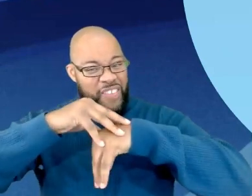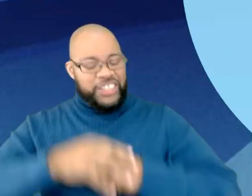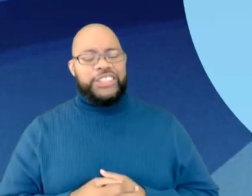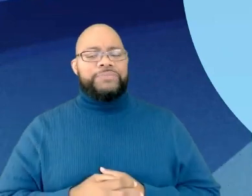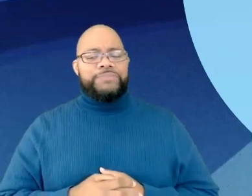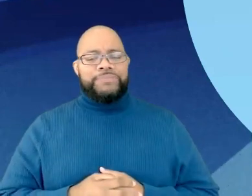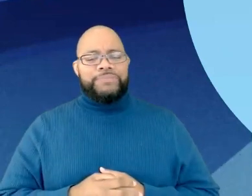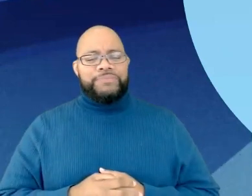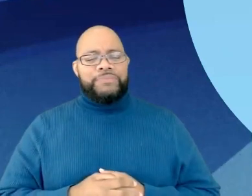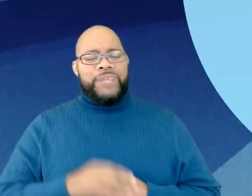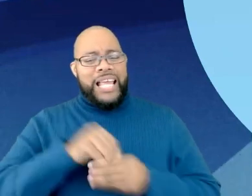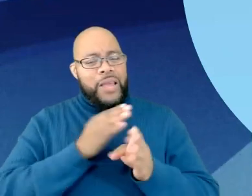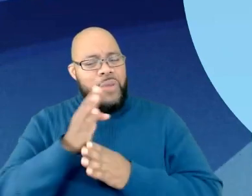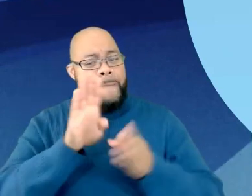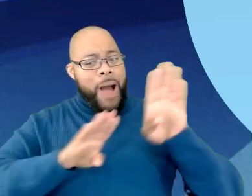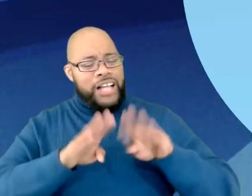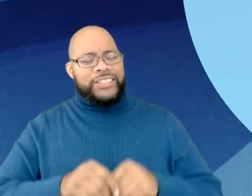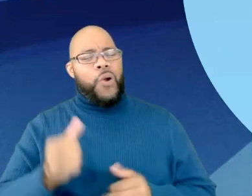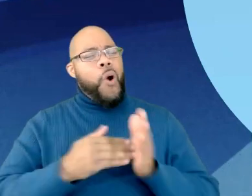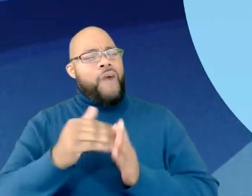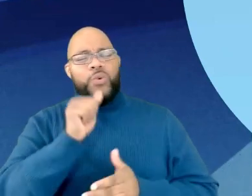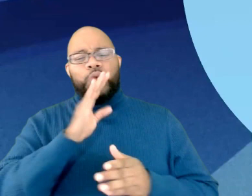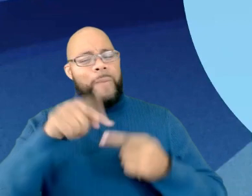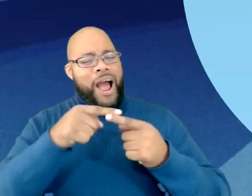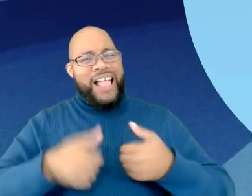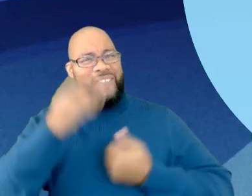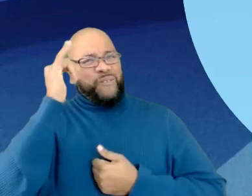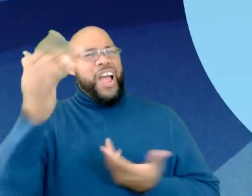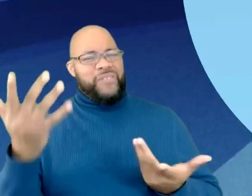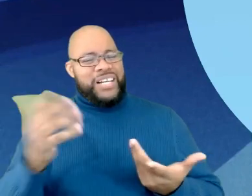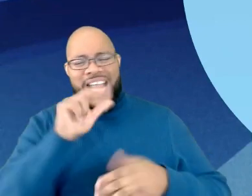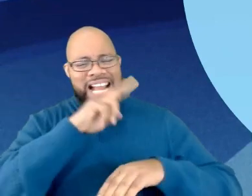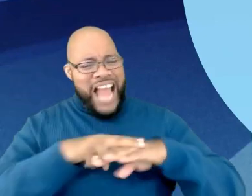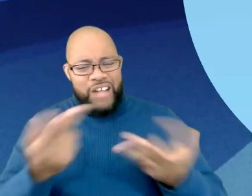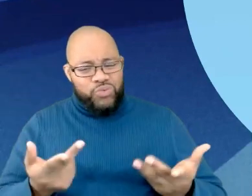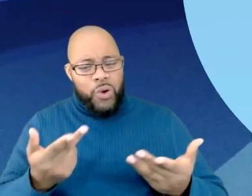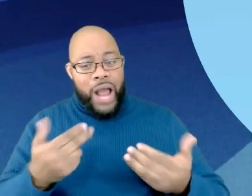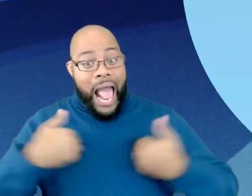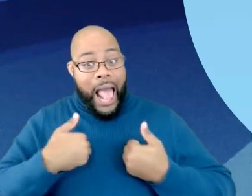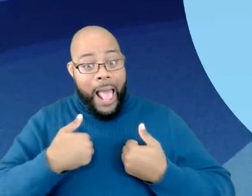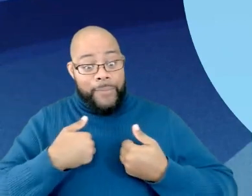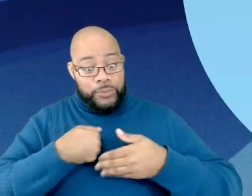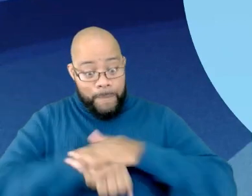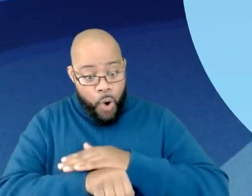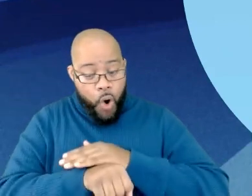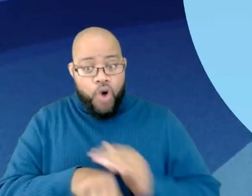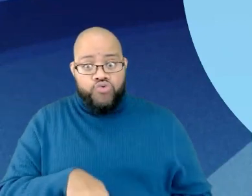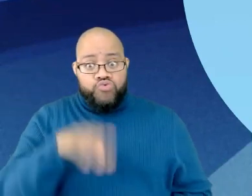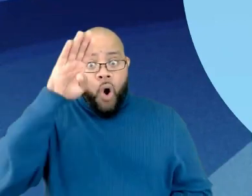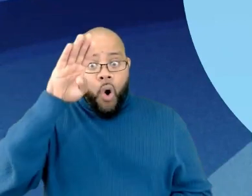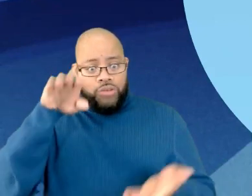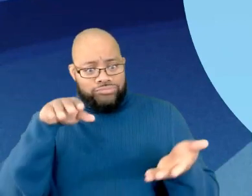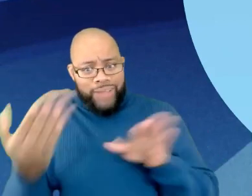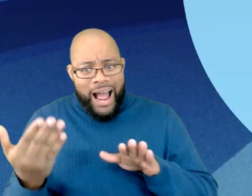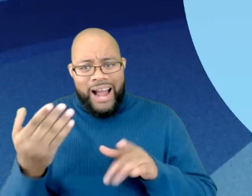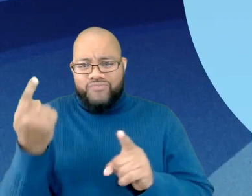immortal jellyfish. In the field of biology, it's often taboo to mention immortality. After all, every animal